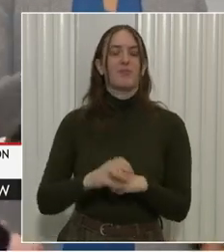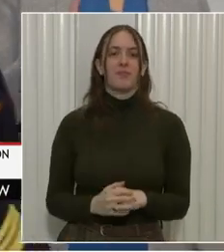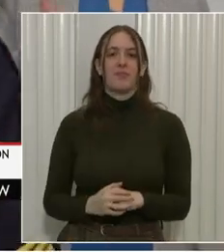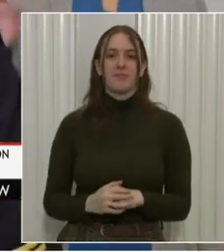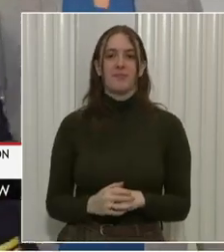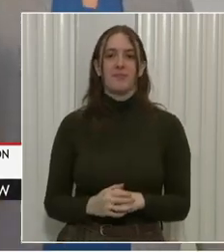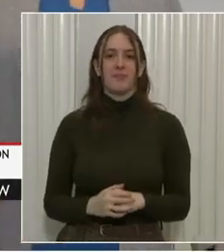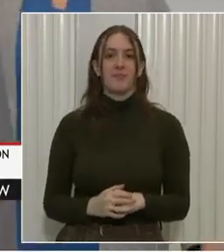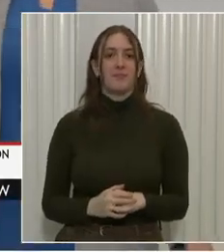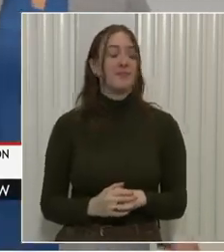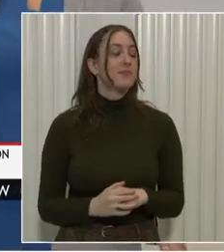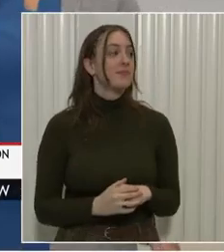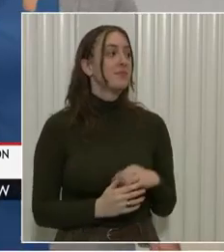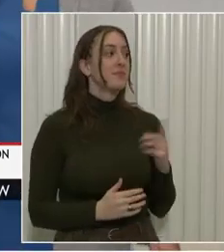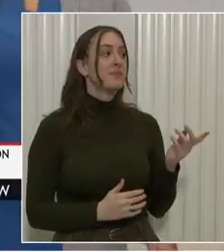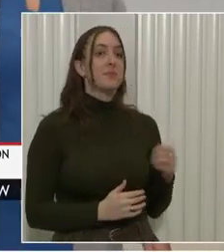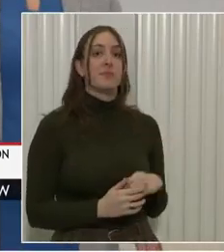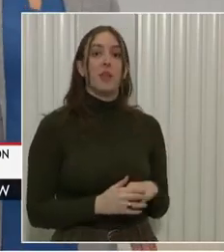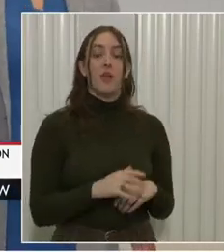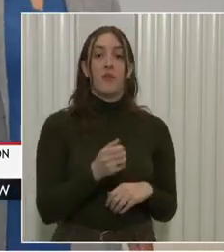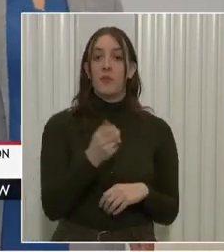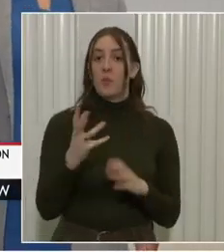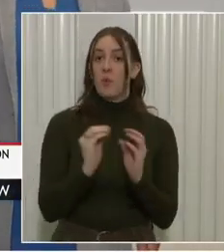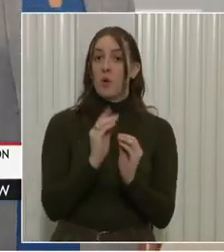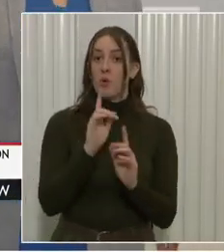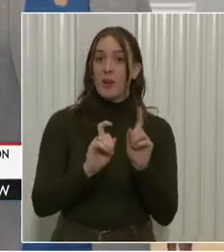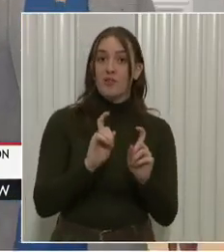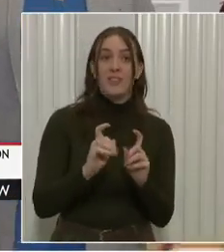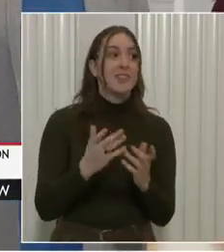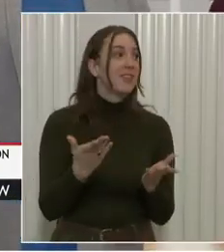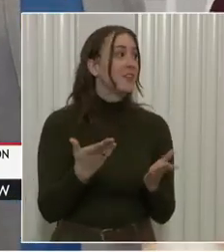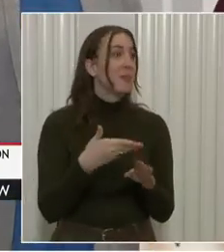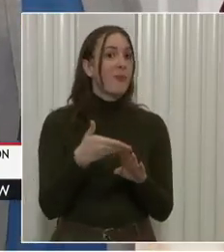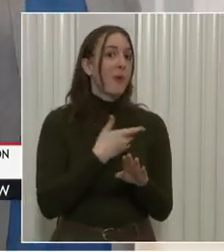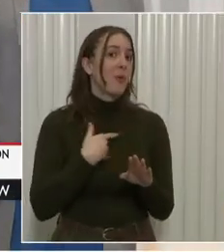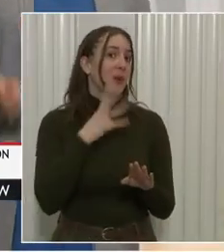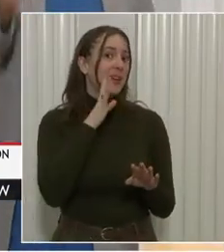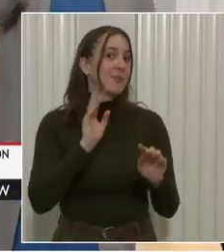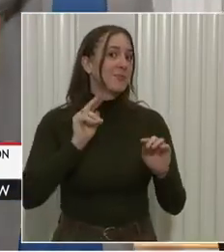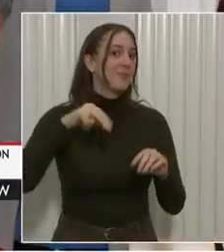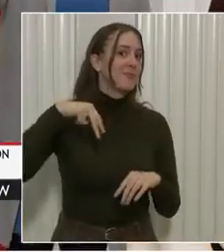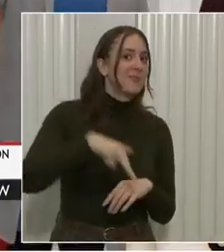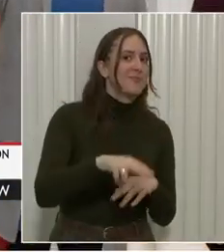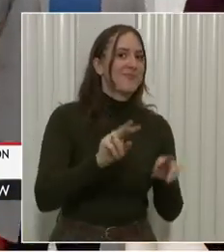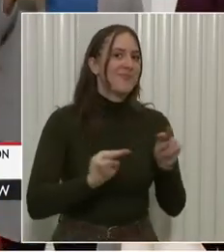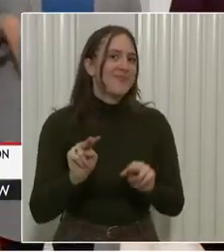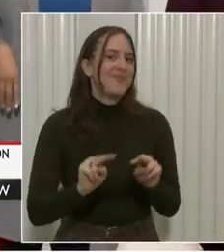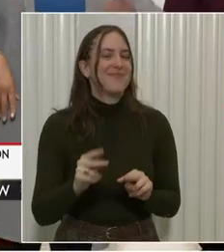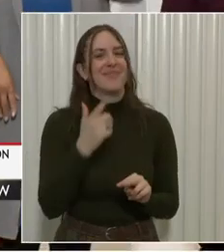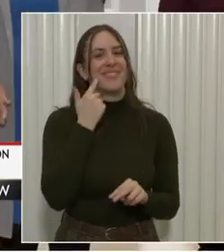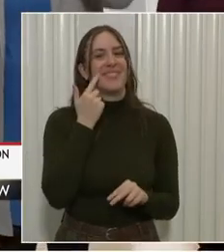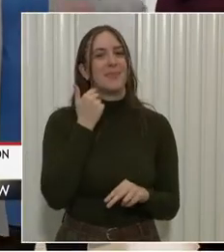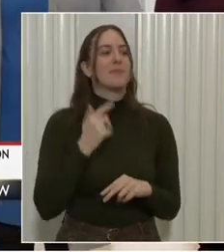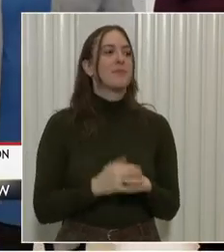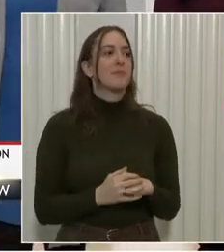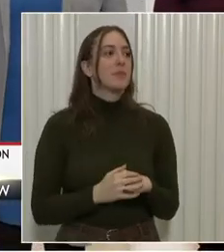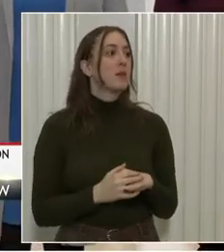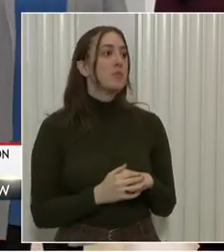Okay, we'll take a couple more before we go down in case. Anything else? Off Yes.